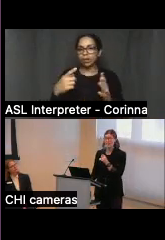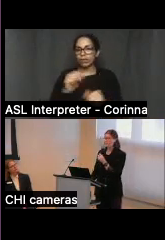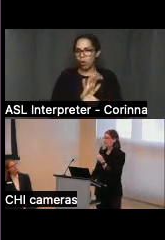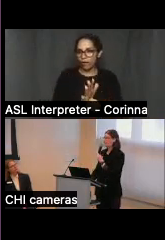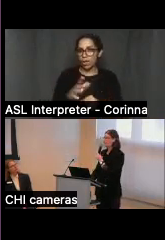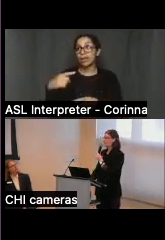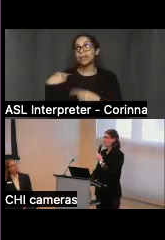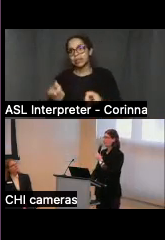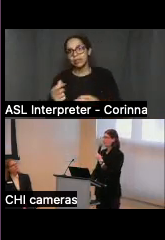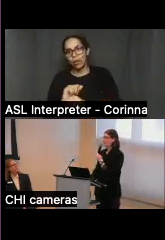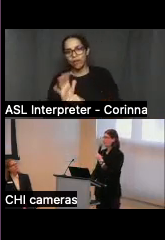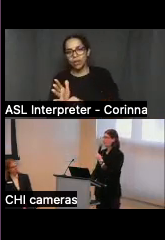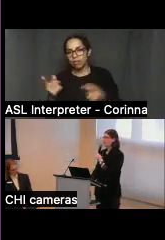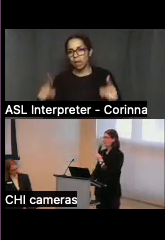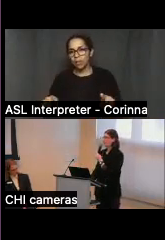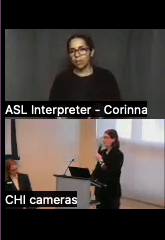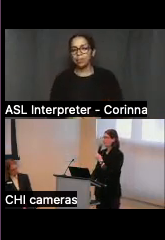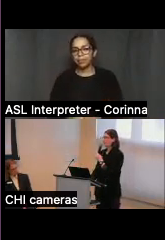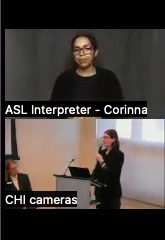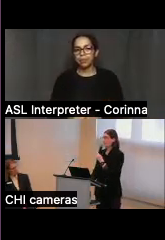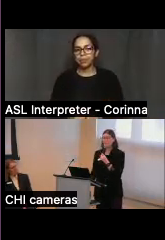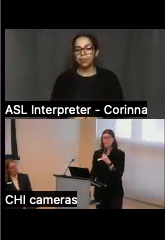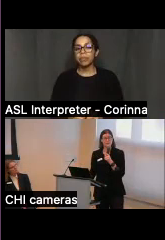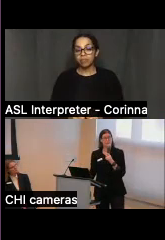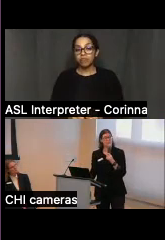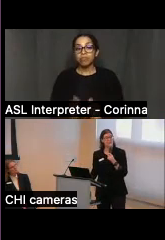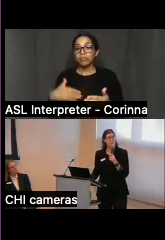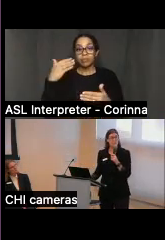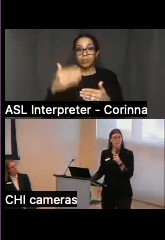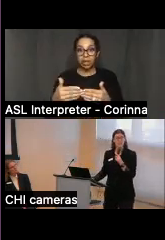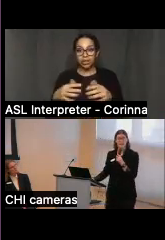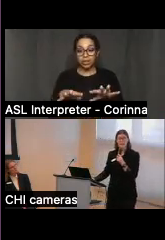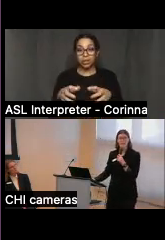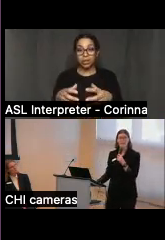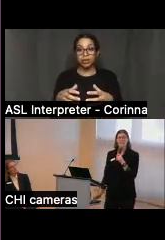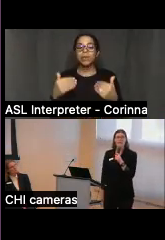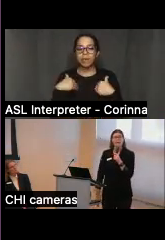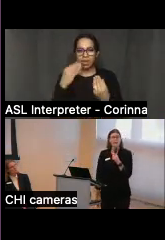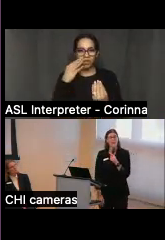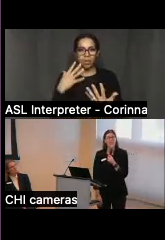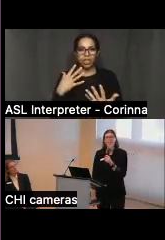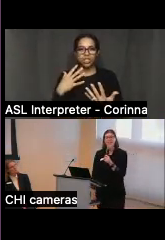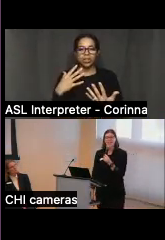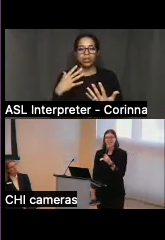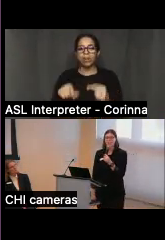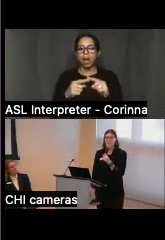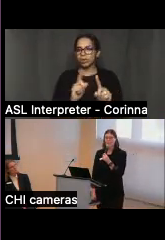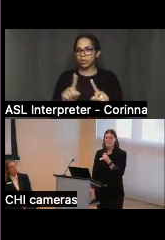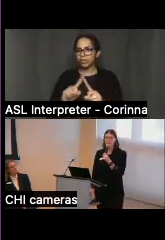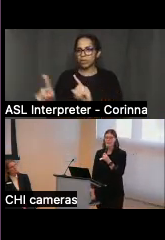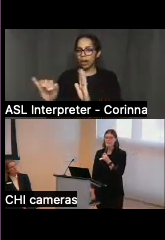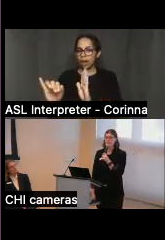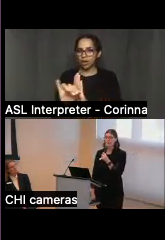The next demographic that we wanted to analyze, we have some information on the CHAS about different identities in